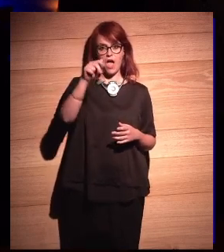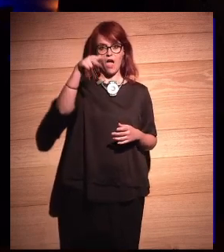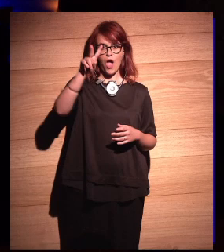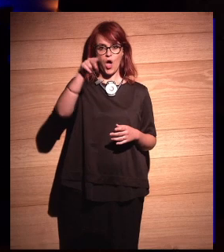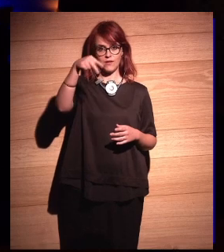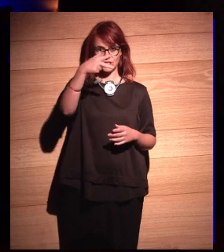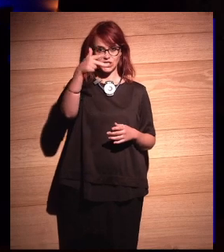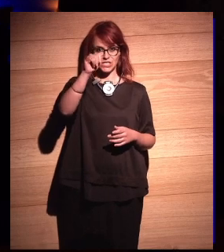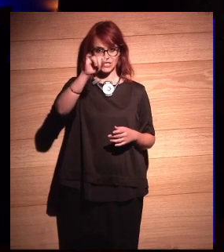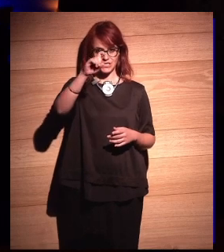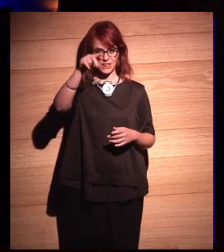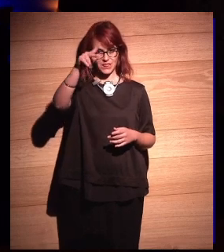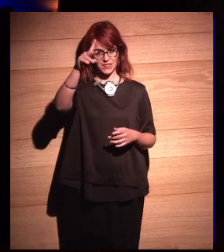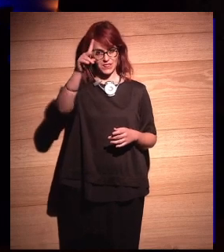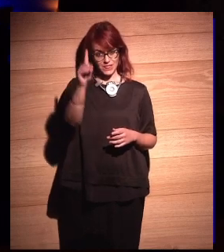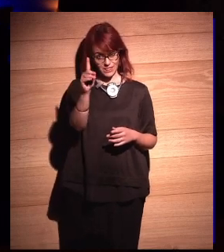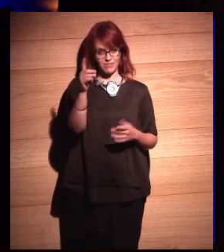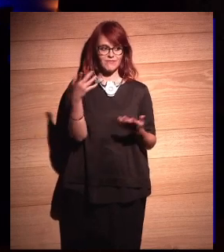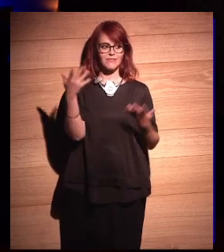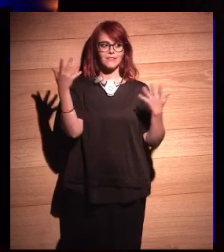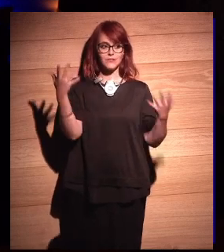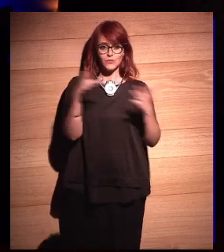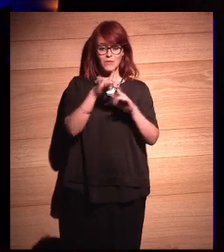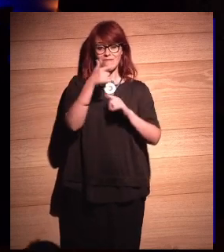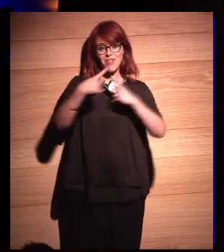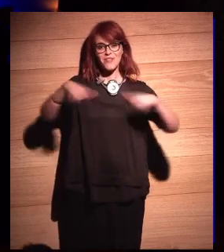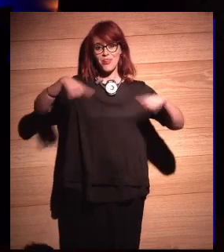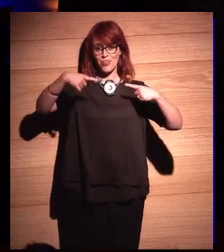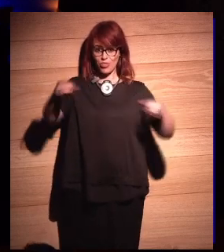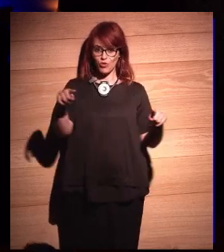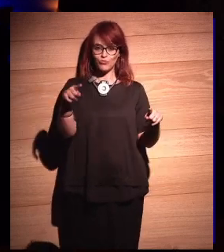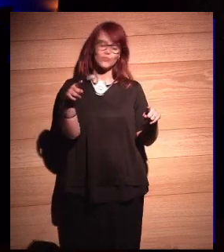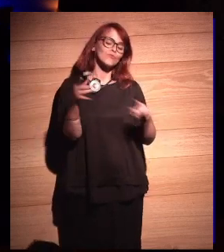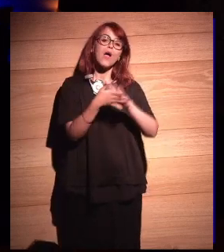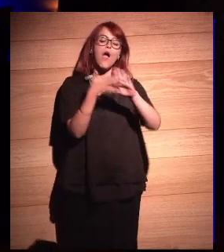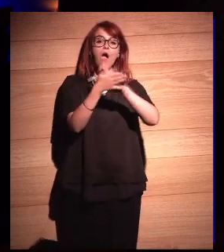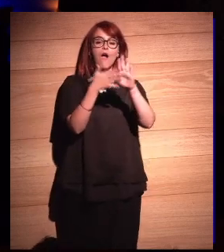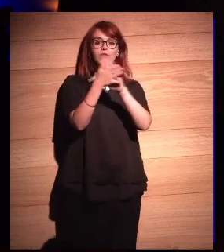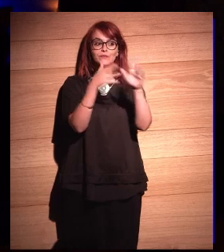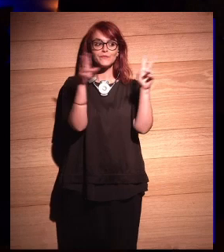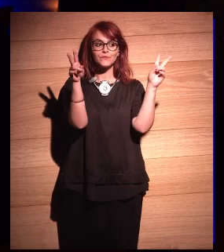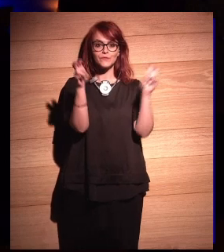Flux. And the song is about